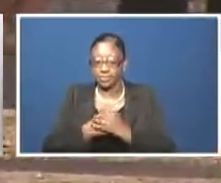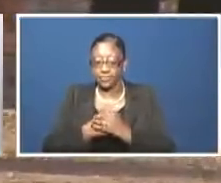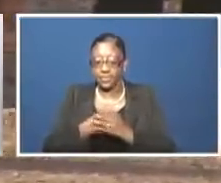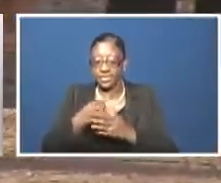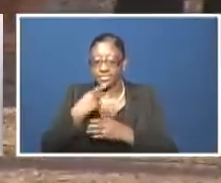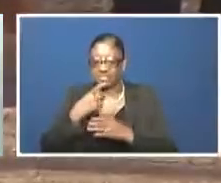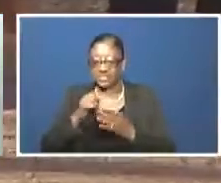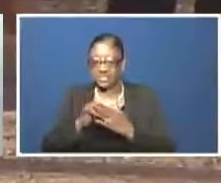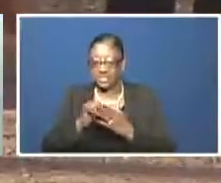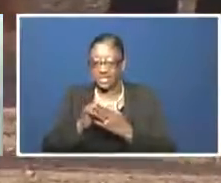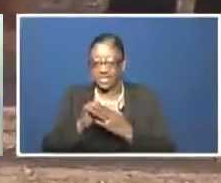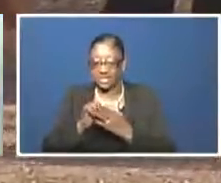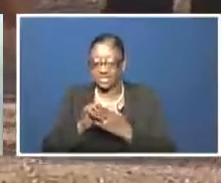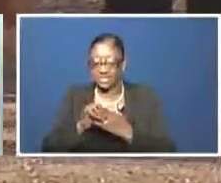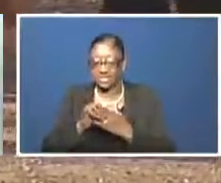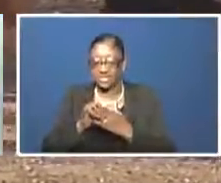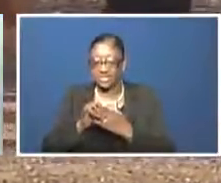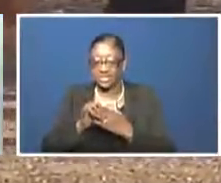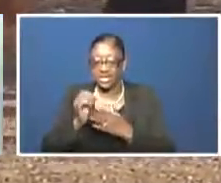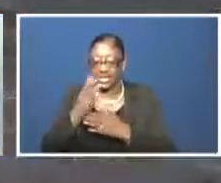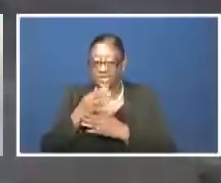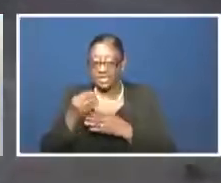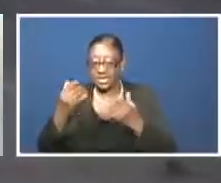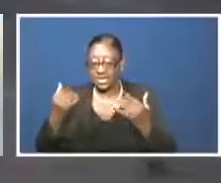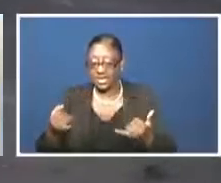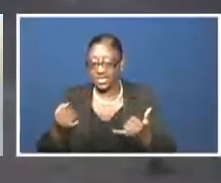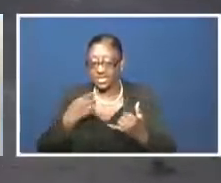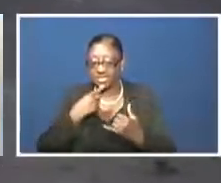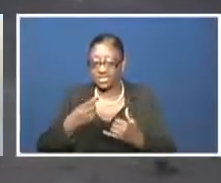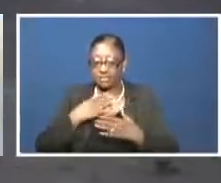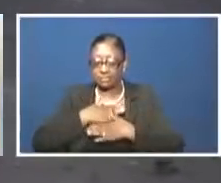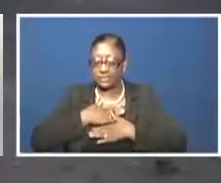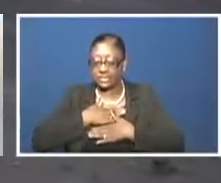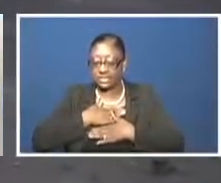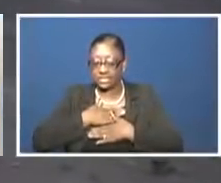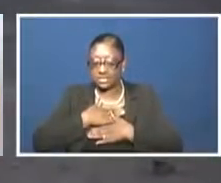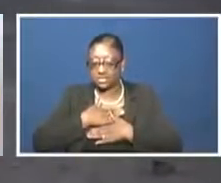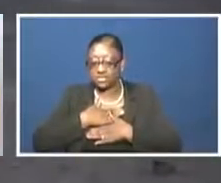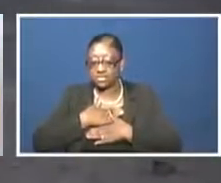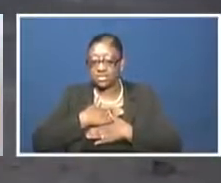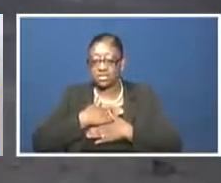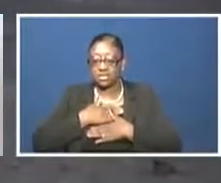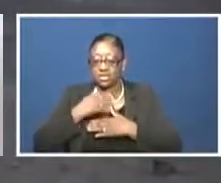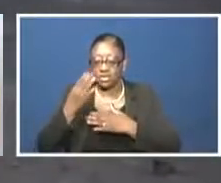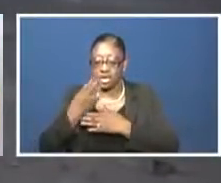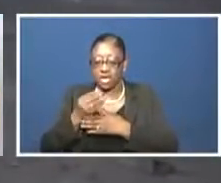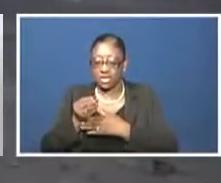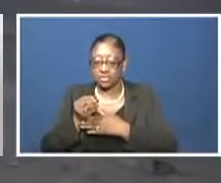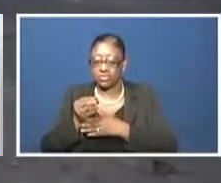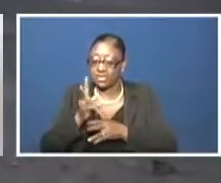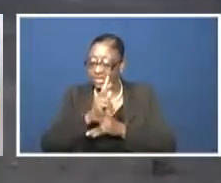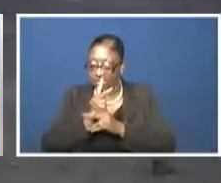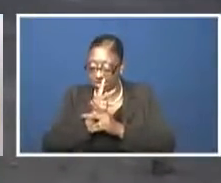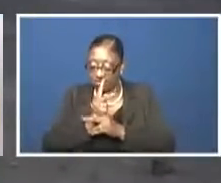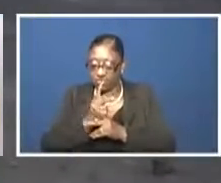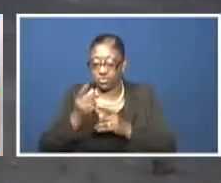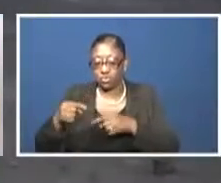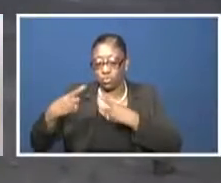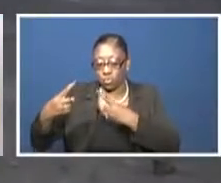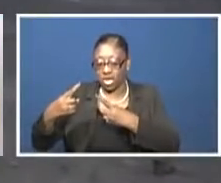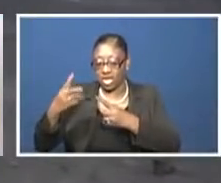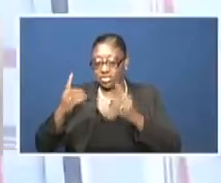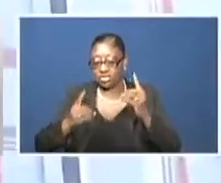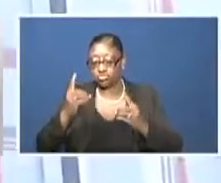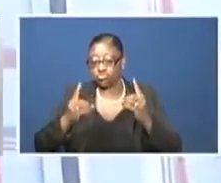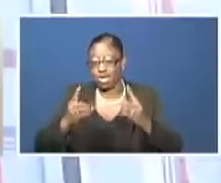double tragedy prompting police to reiterate their appeal to motorists to exercise caution while driving.